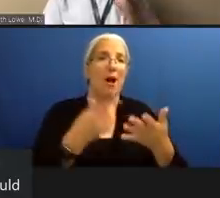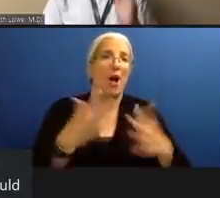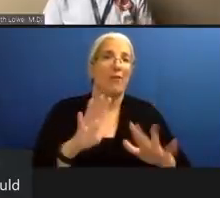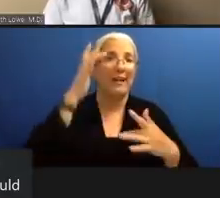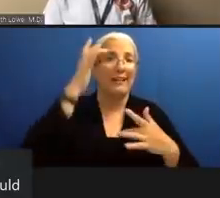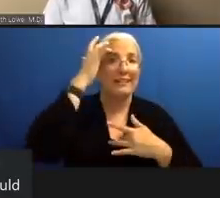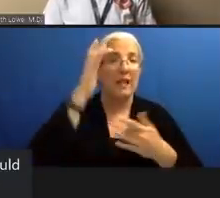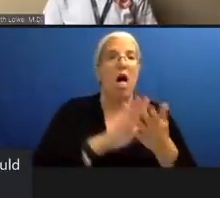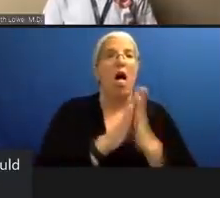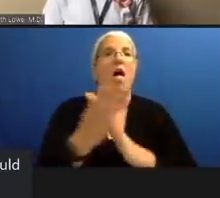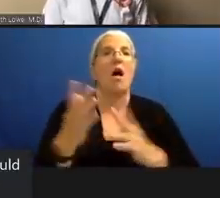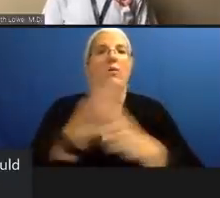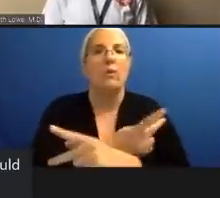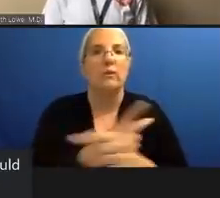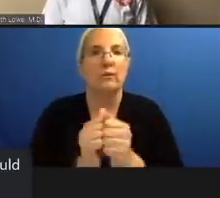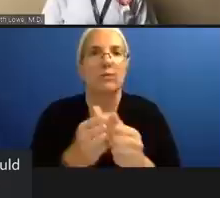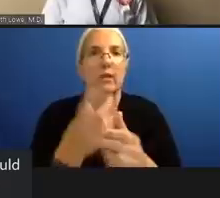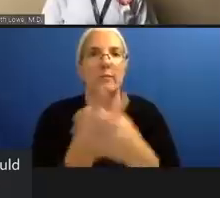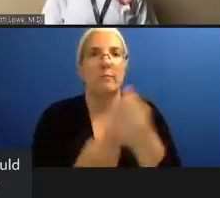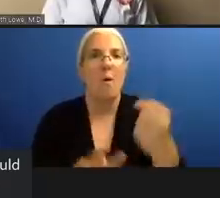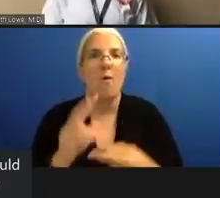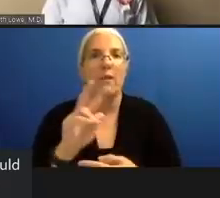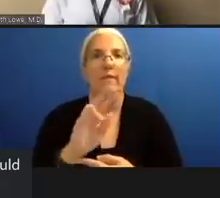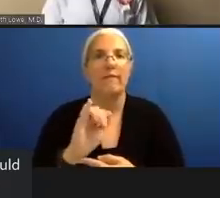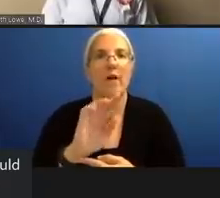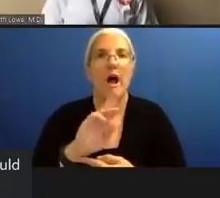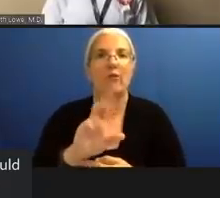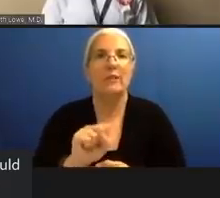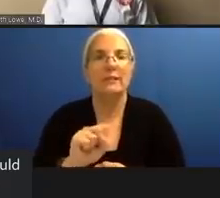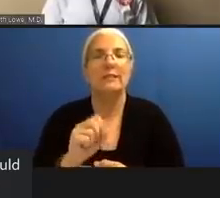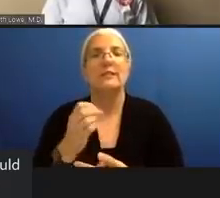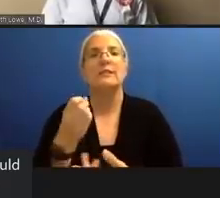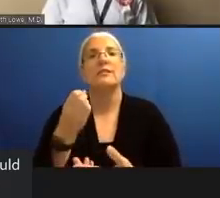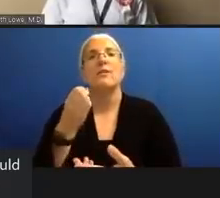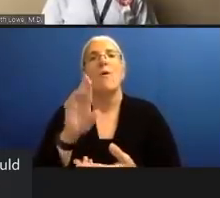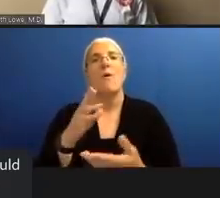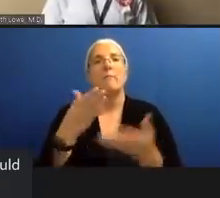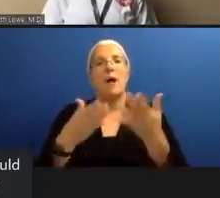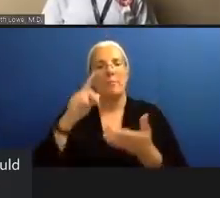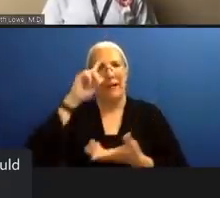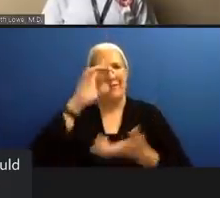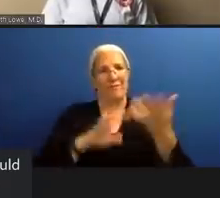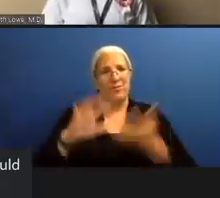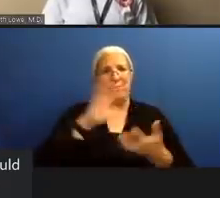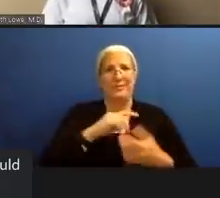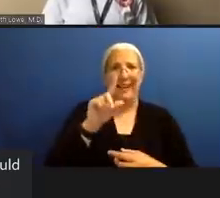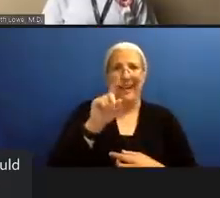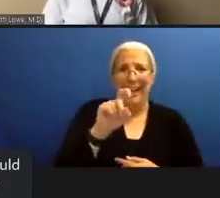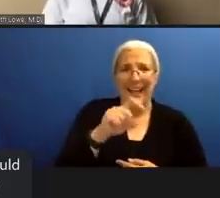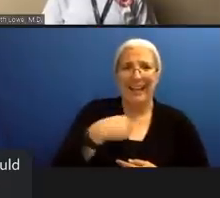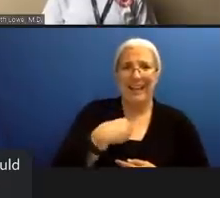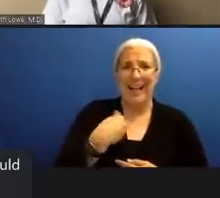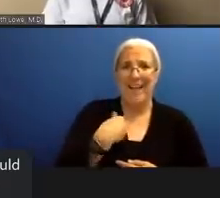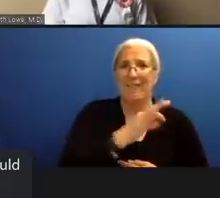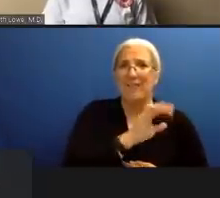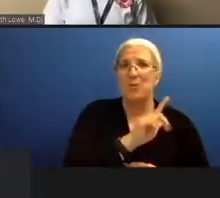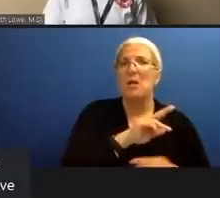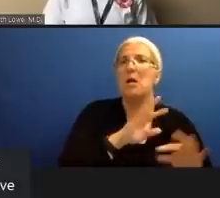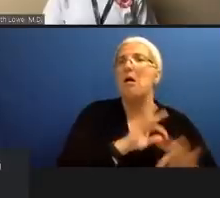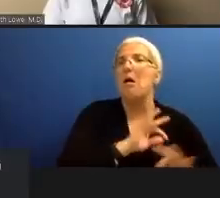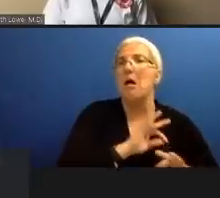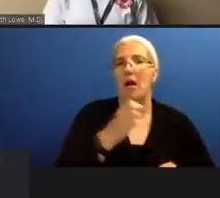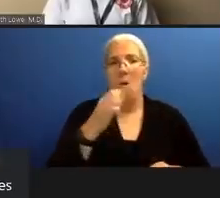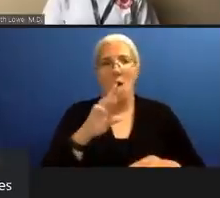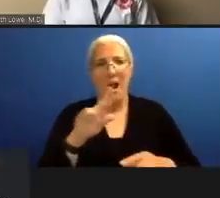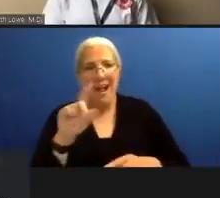and or at least confused that they may have COVID when they have the flu. Neither are pleasant. And I'm still